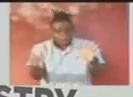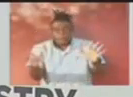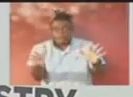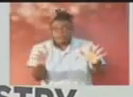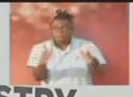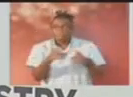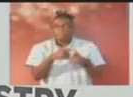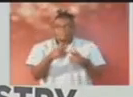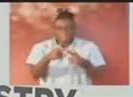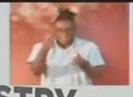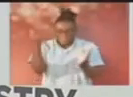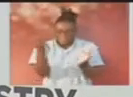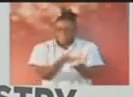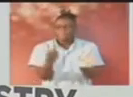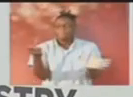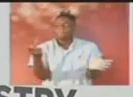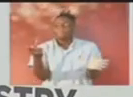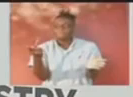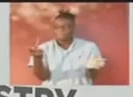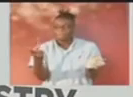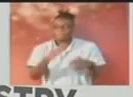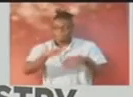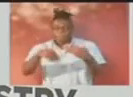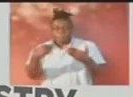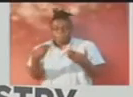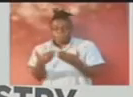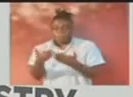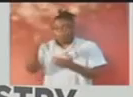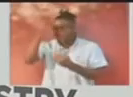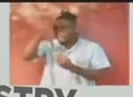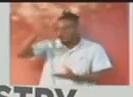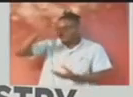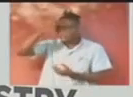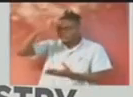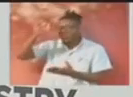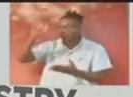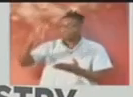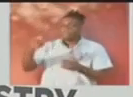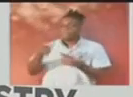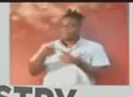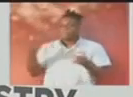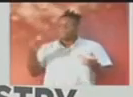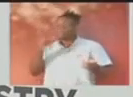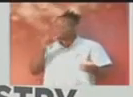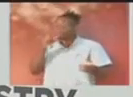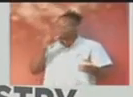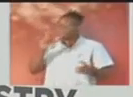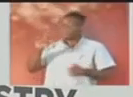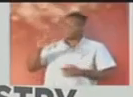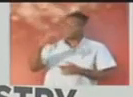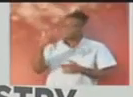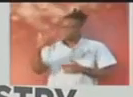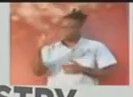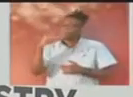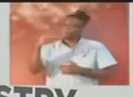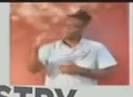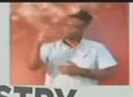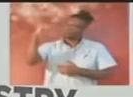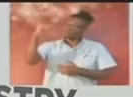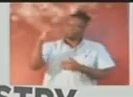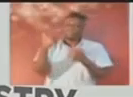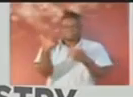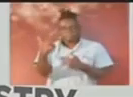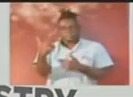And all of this information from the phase 2 and phase 3 clinical trials are submitted to the